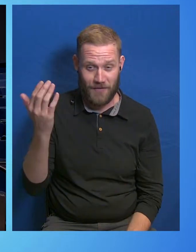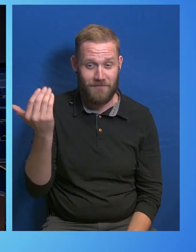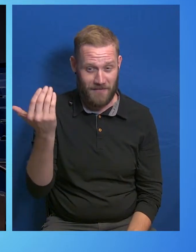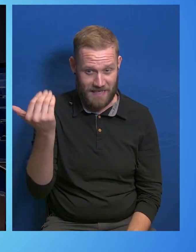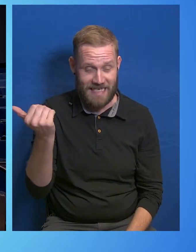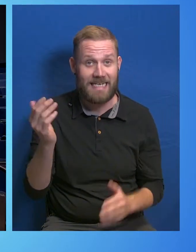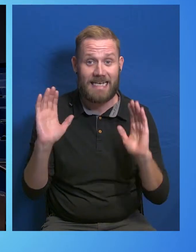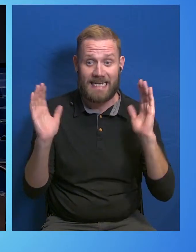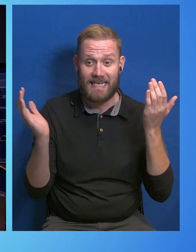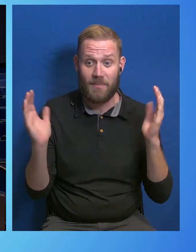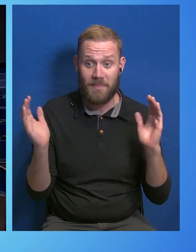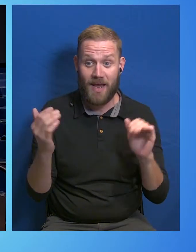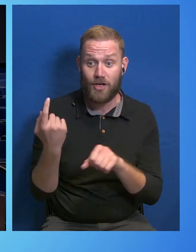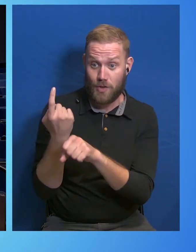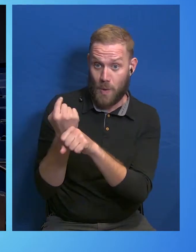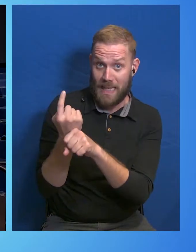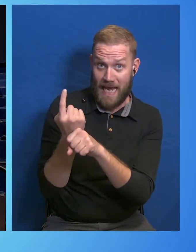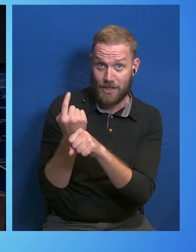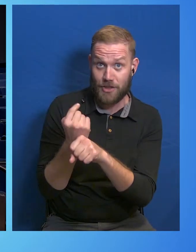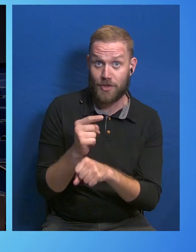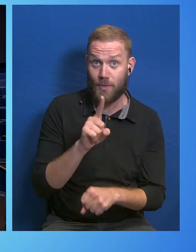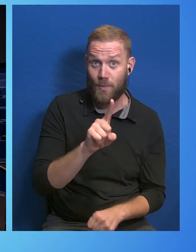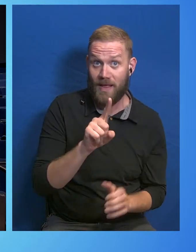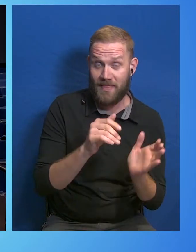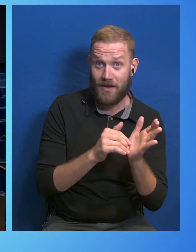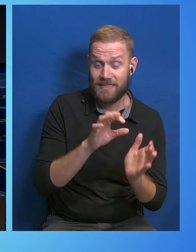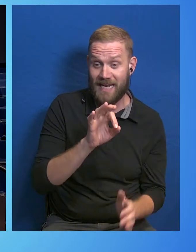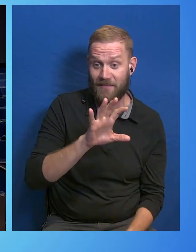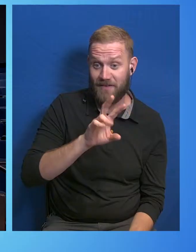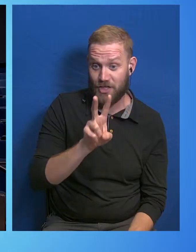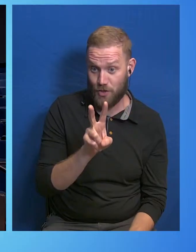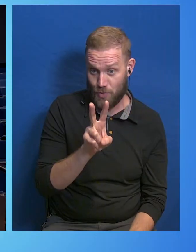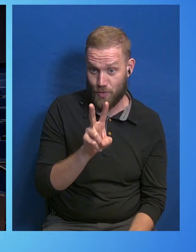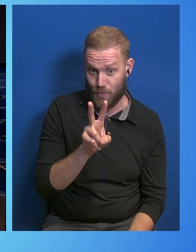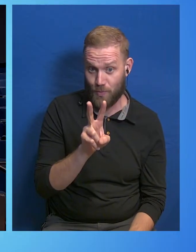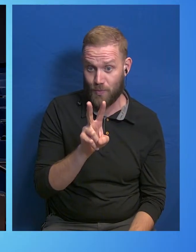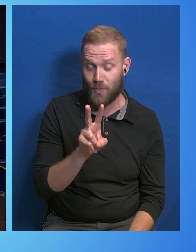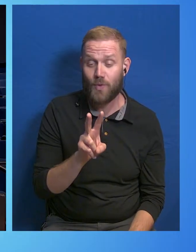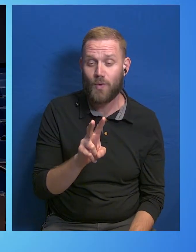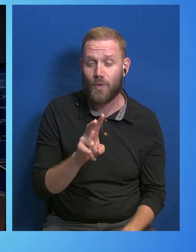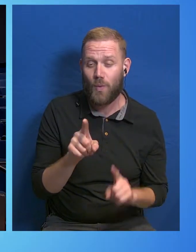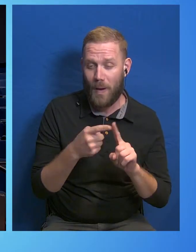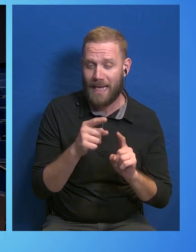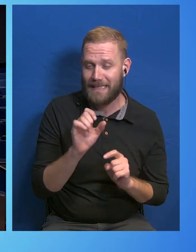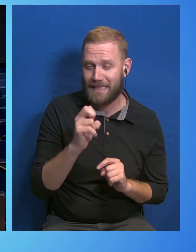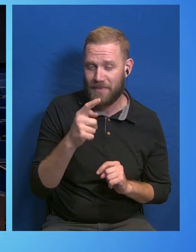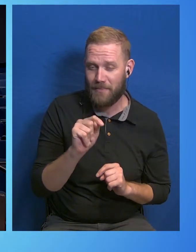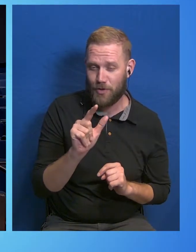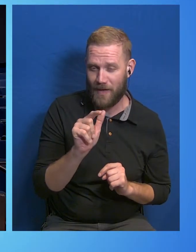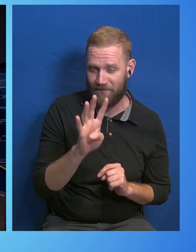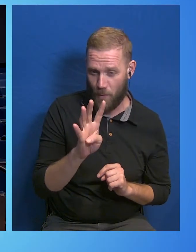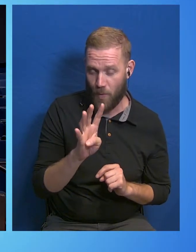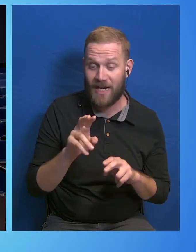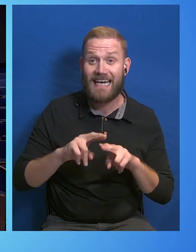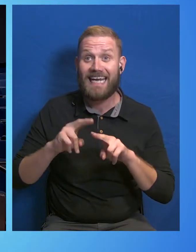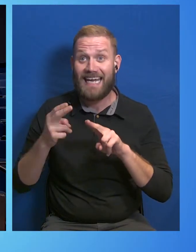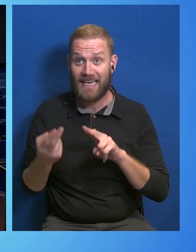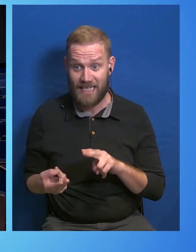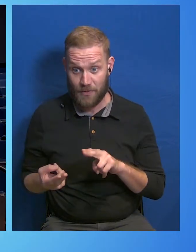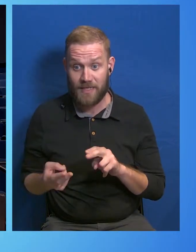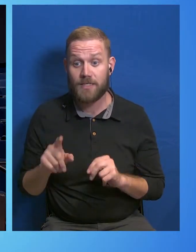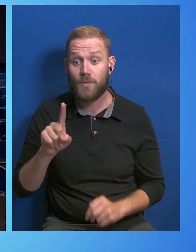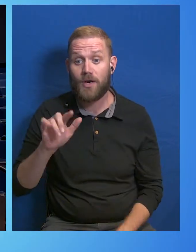compared to 1,952 students as of October 1st, 2024, a total decrease of